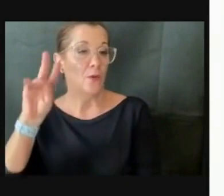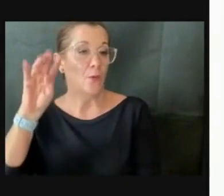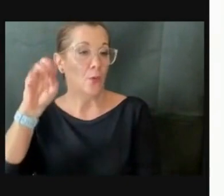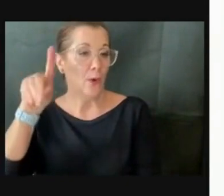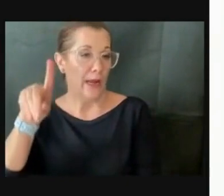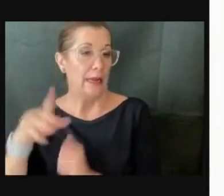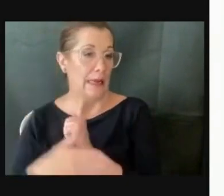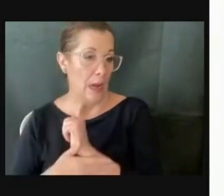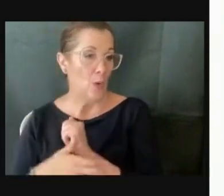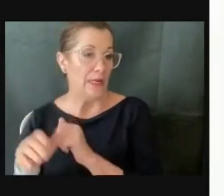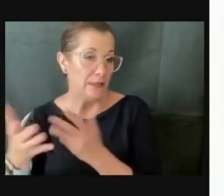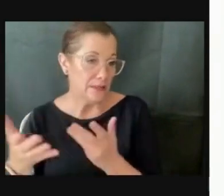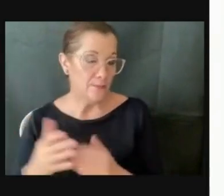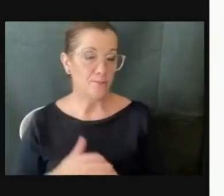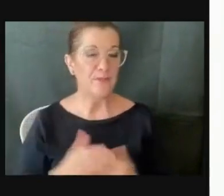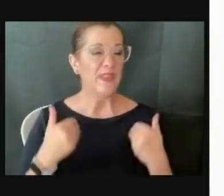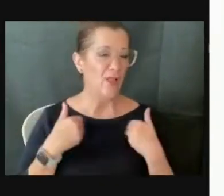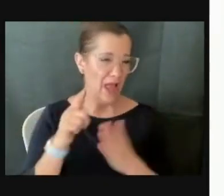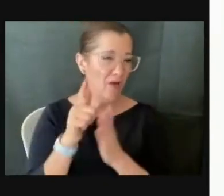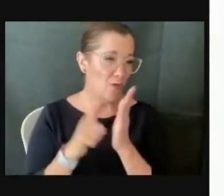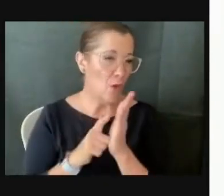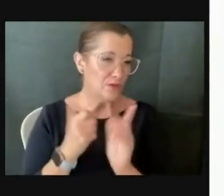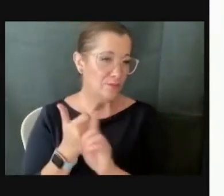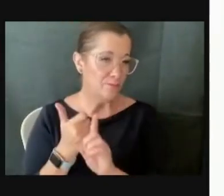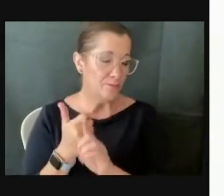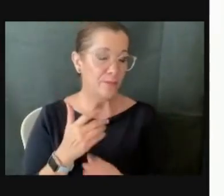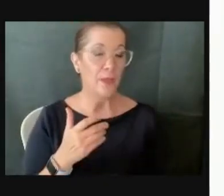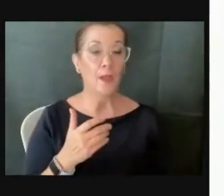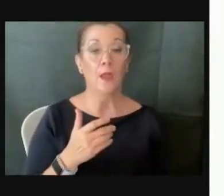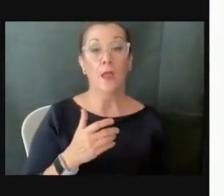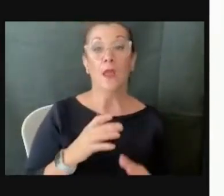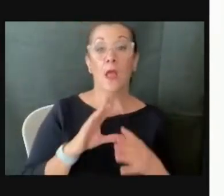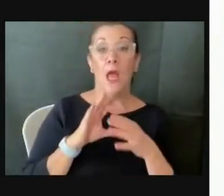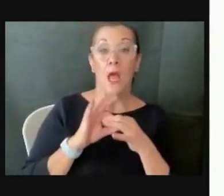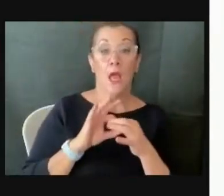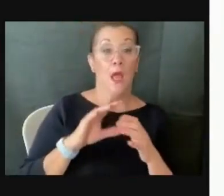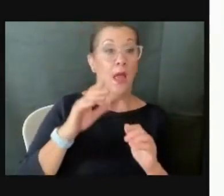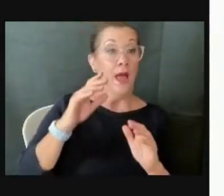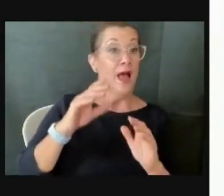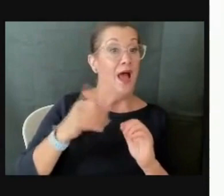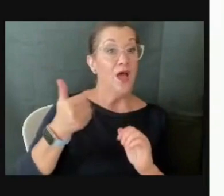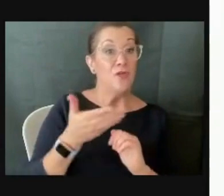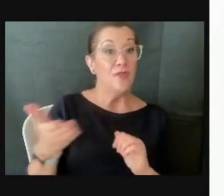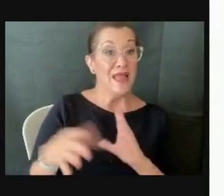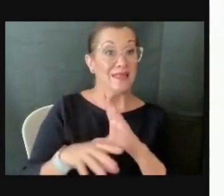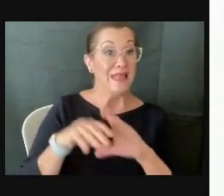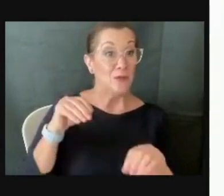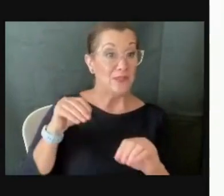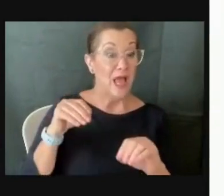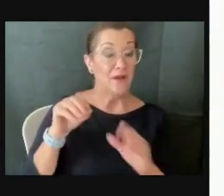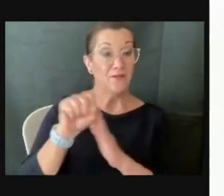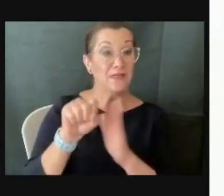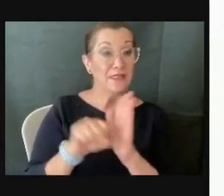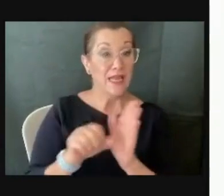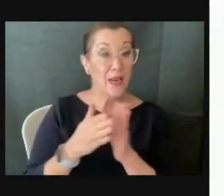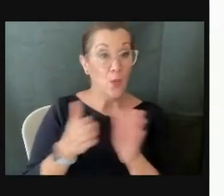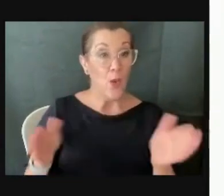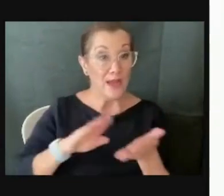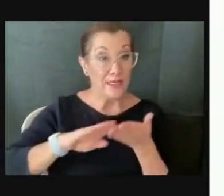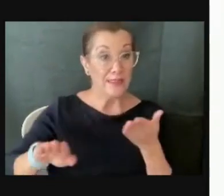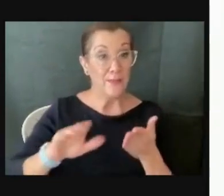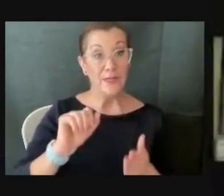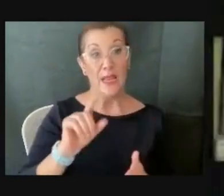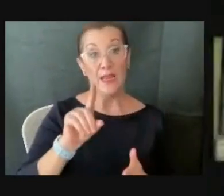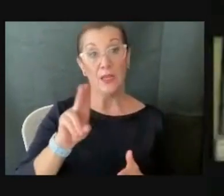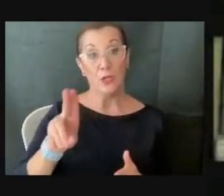ordinances. Now, when it comes to anything outside of statewide exemption ADU